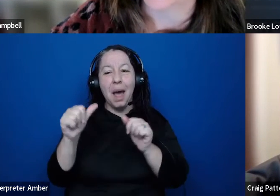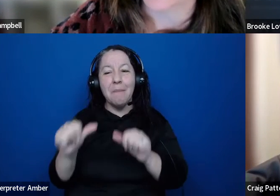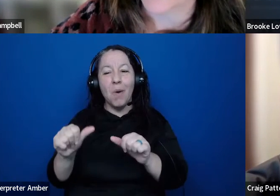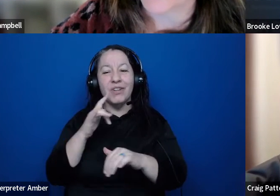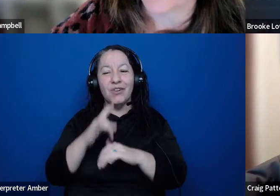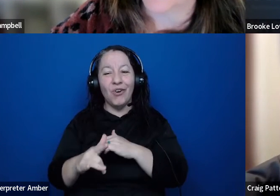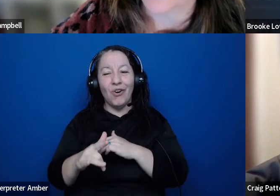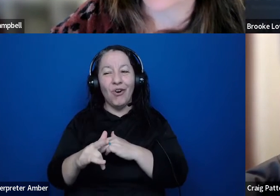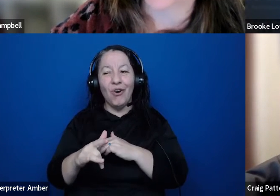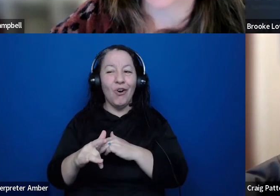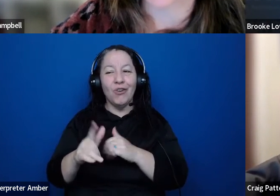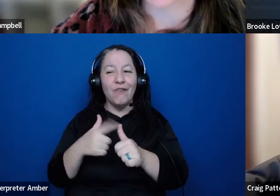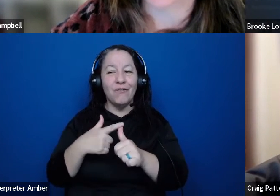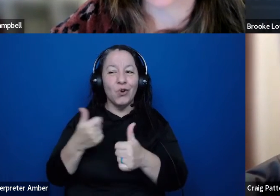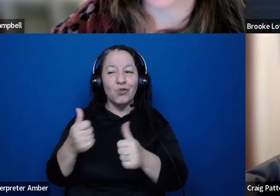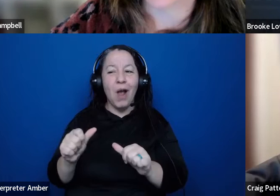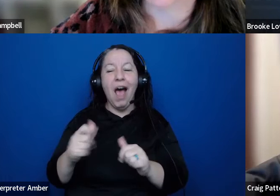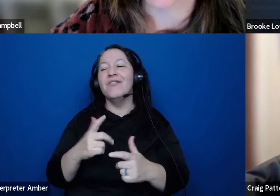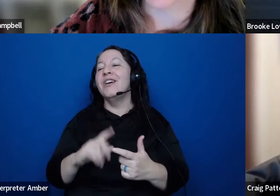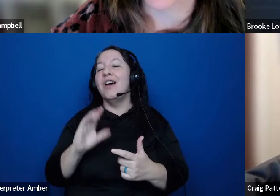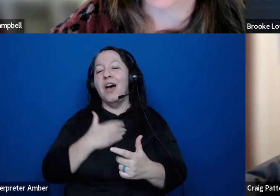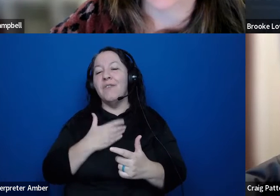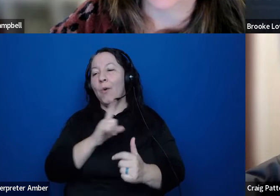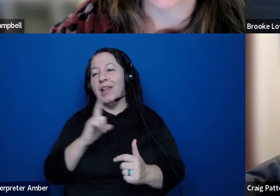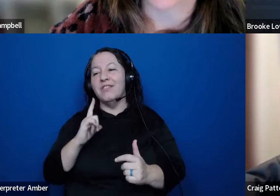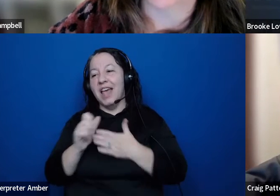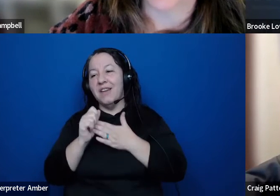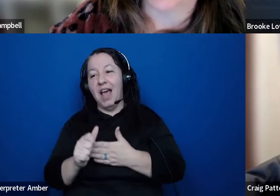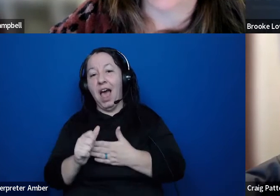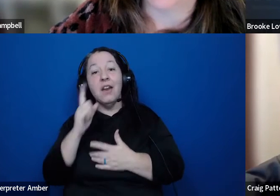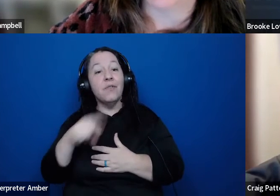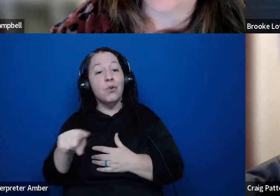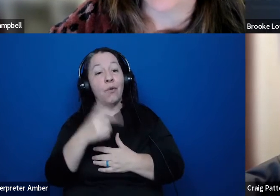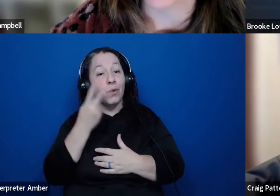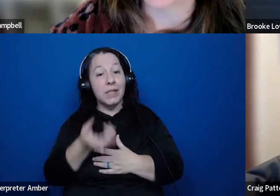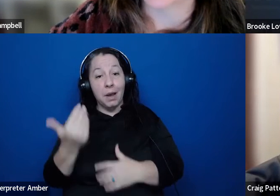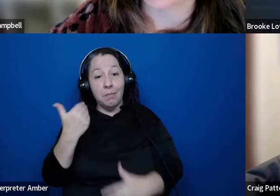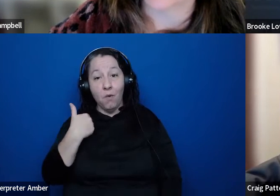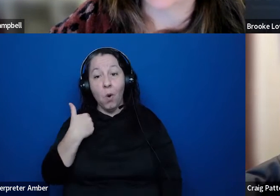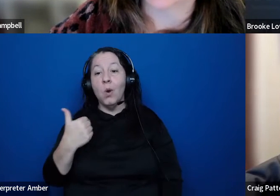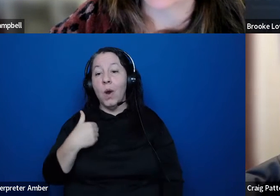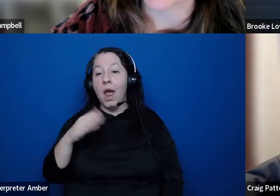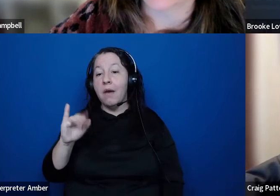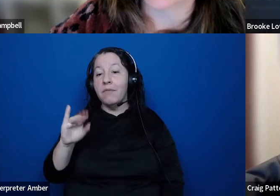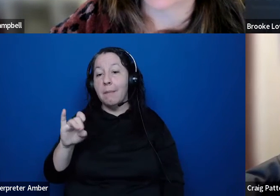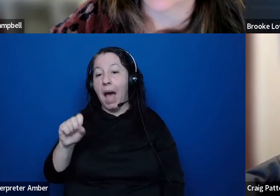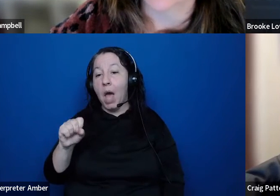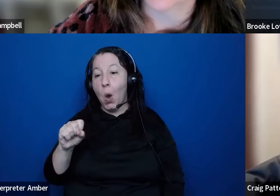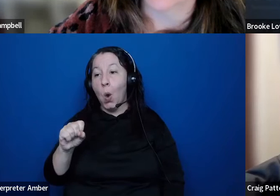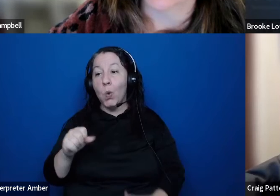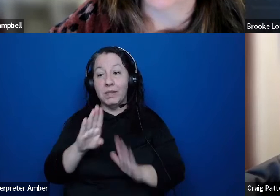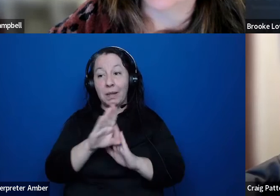draft of our legislative guide. So those of you that have seen that before, we have the bios of each